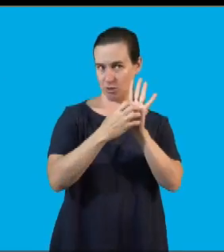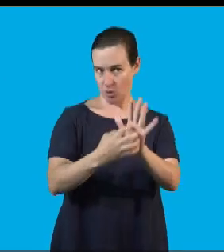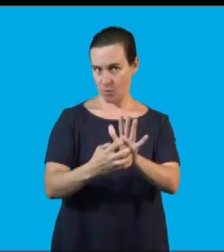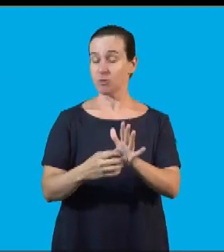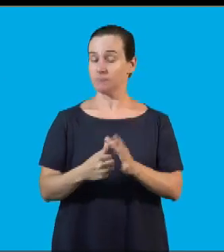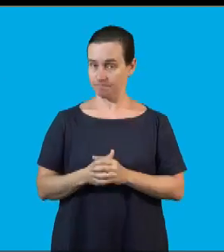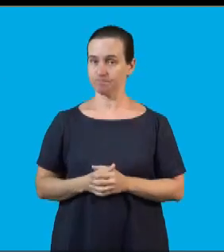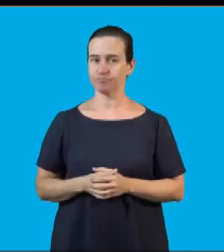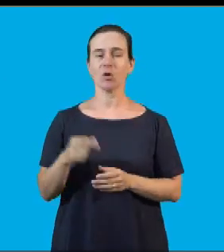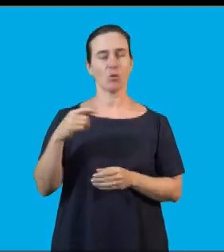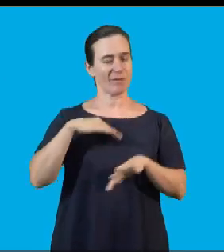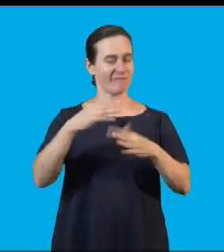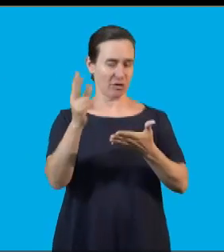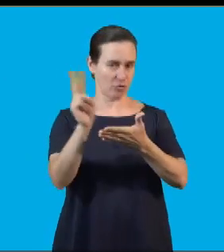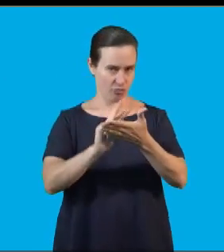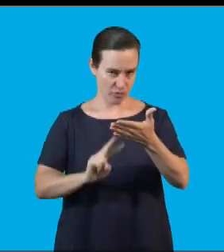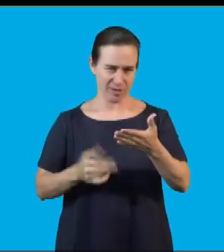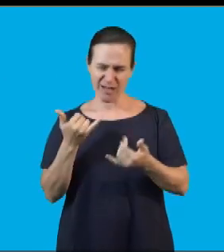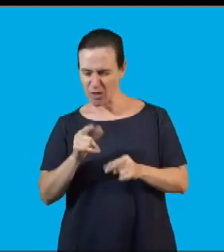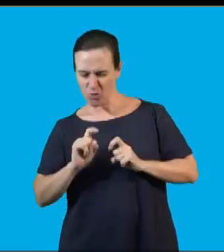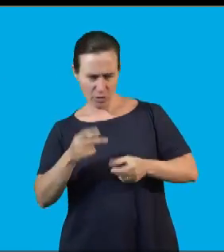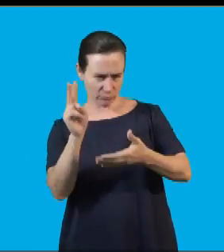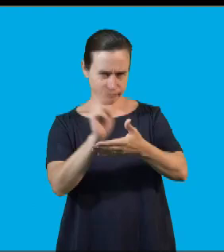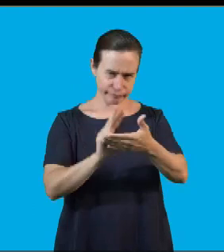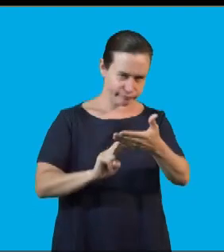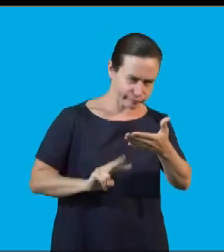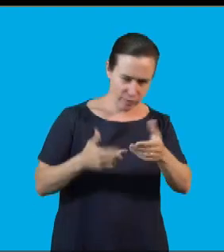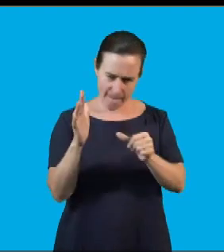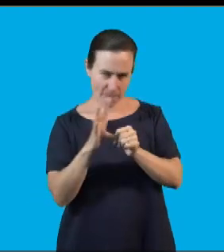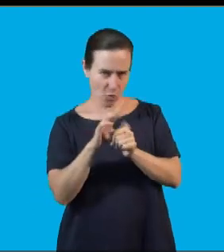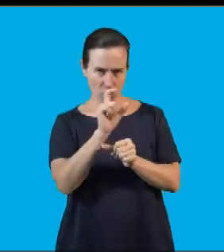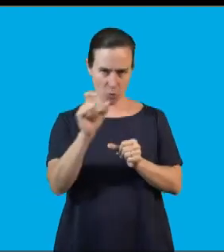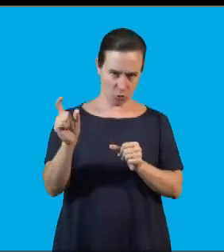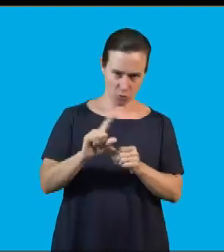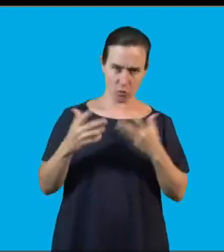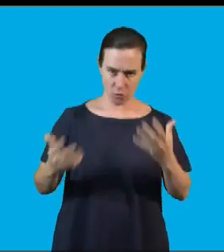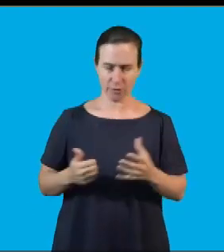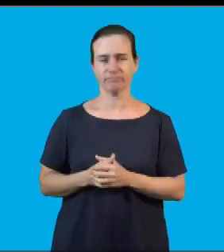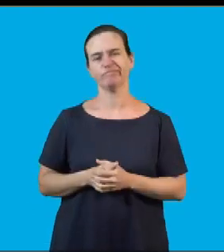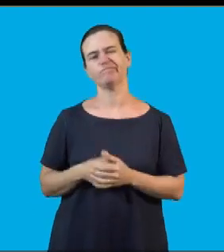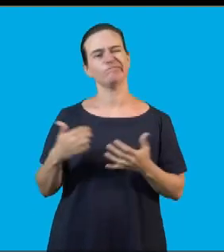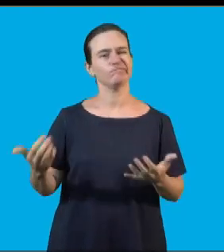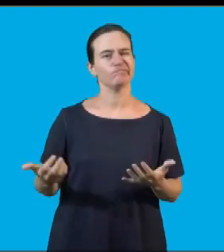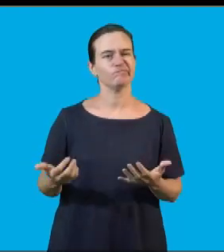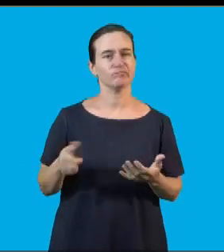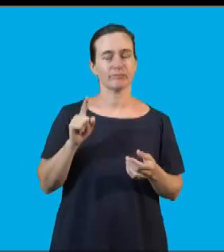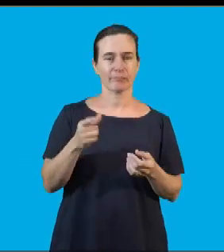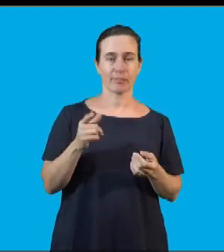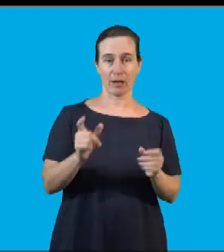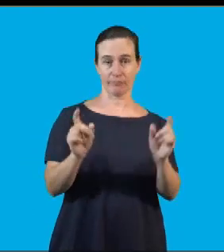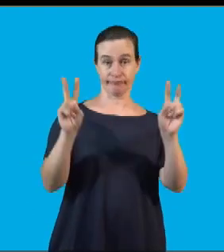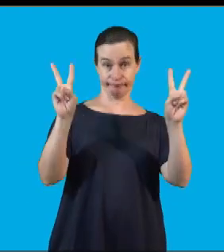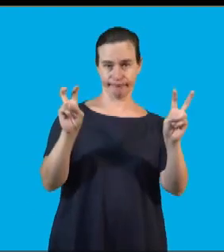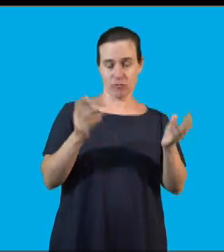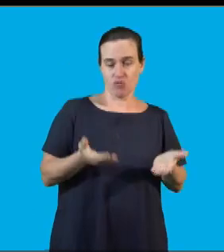choice. We've read this passage before, so now we're scanning for those keywords. There are things like